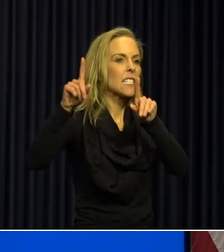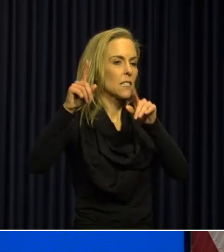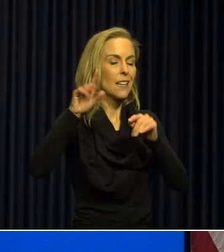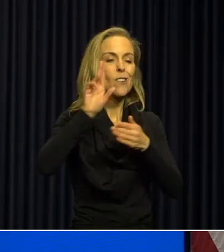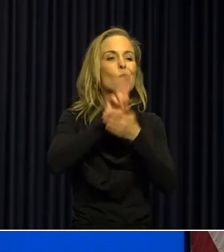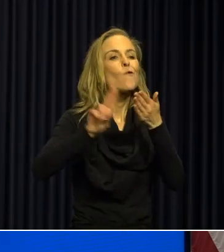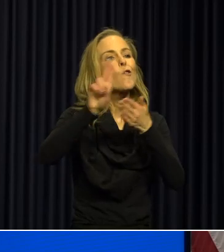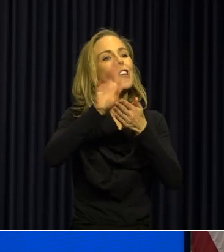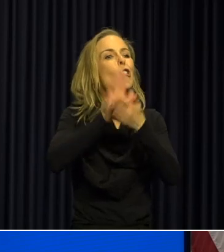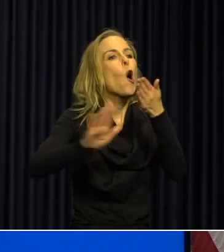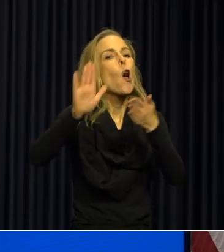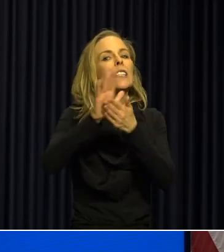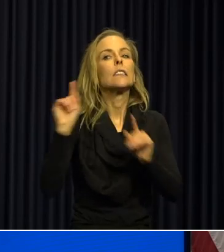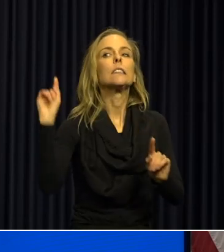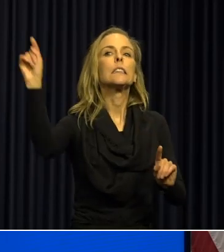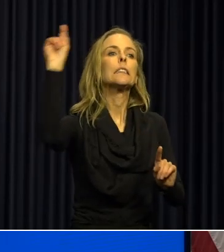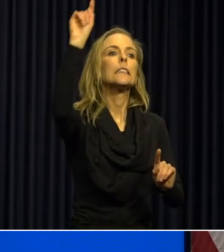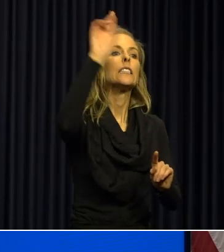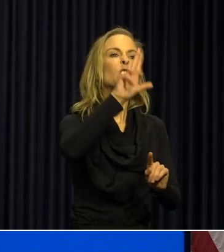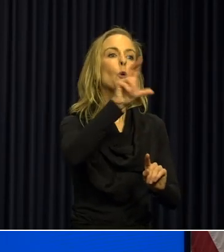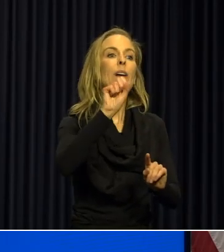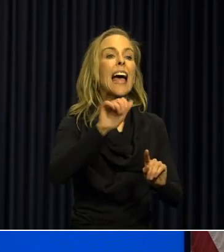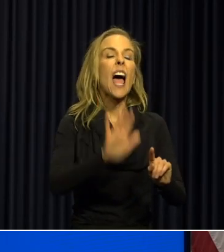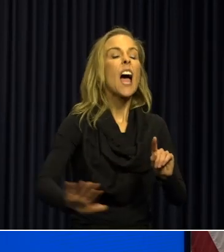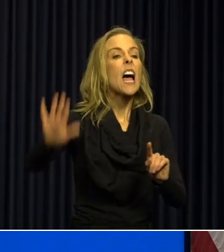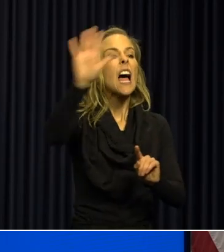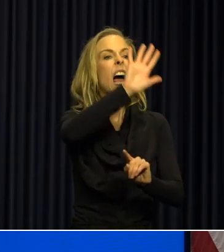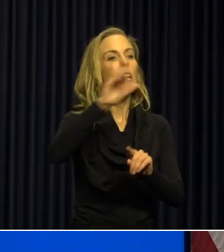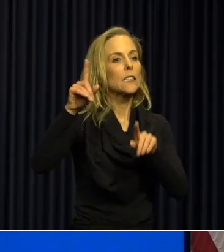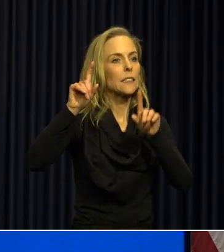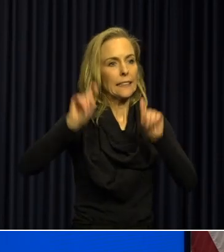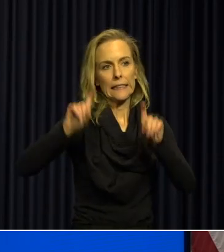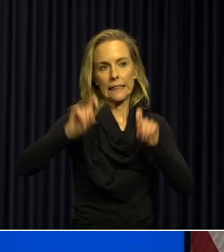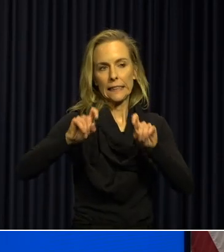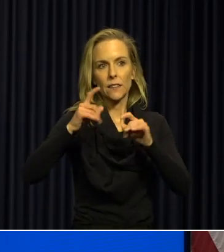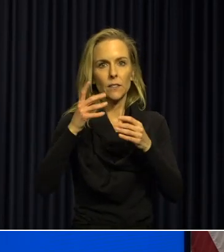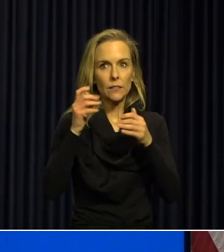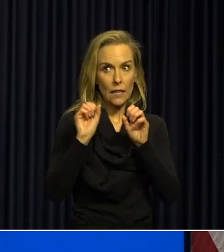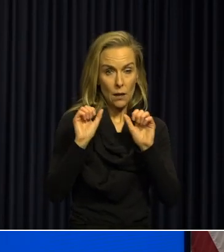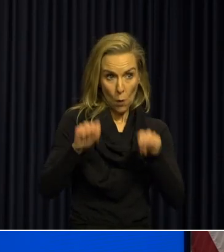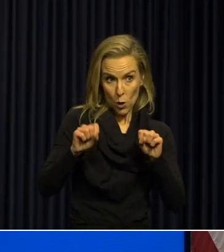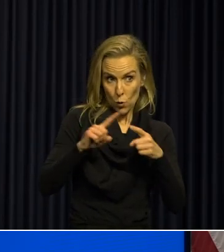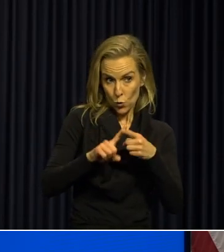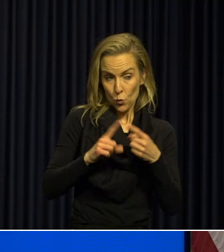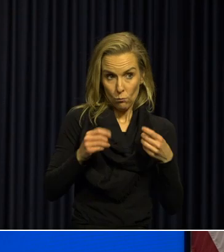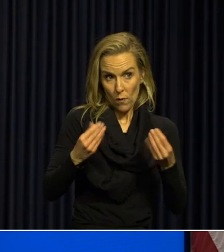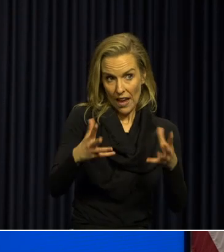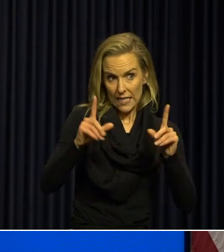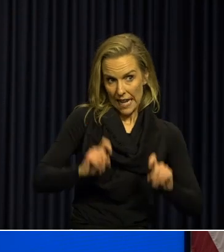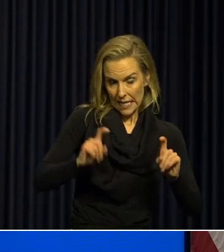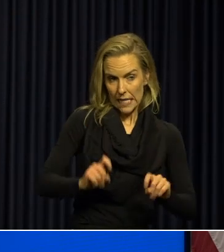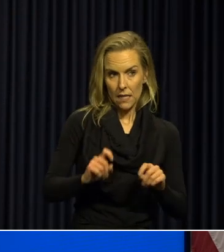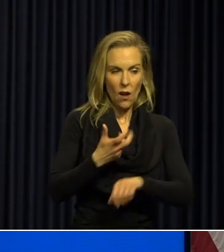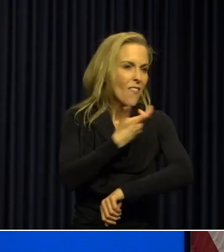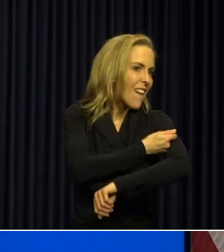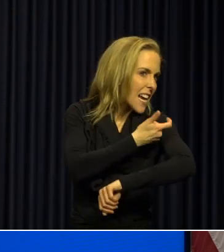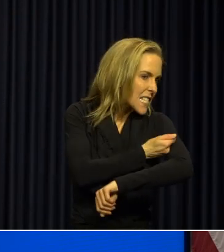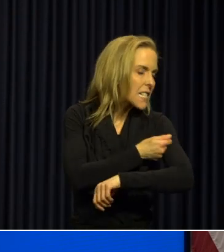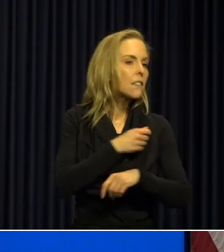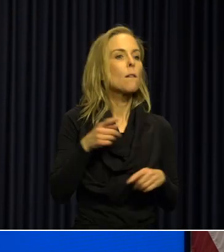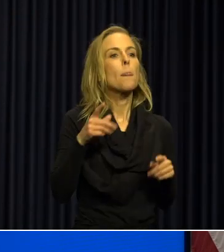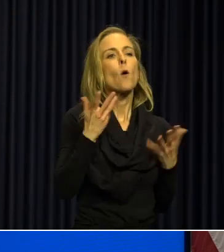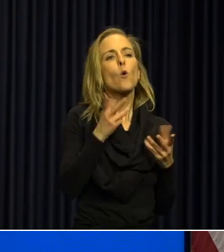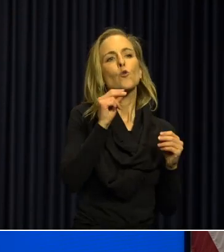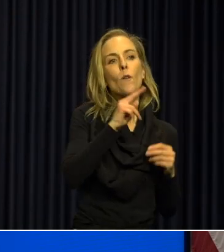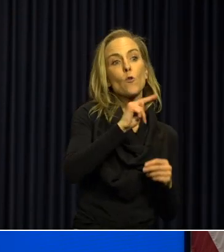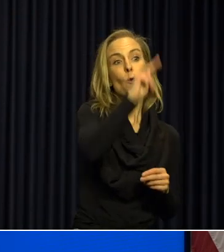it, but that's part that we're still building up. And then when might we have more drive-through testing in northern Kentucky?